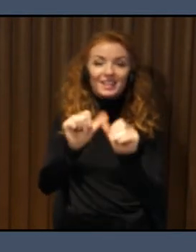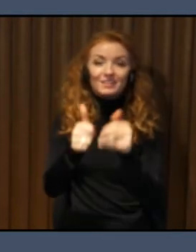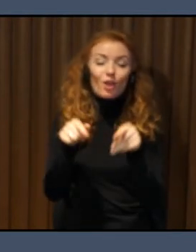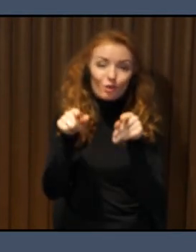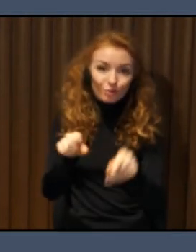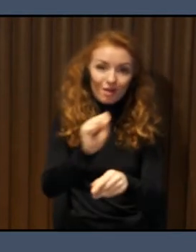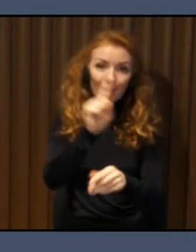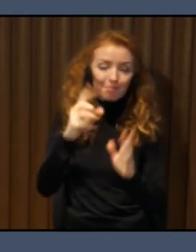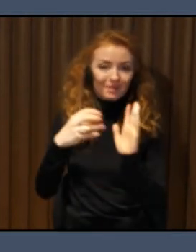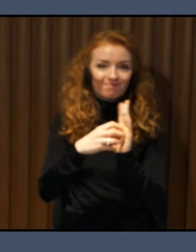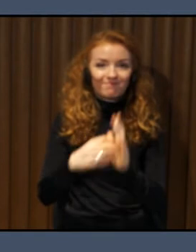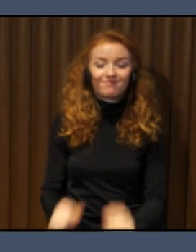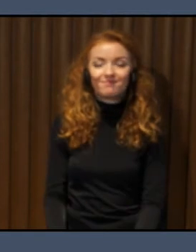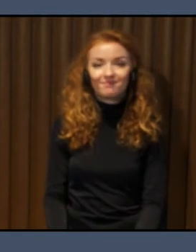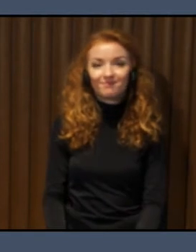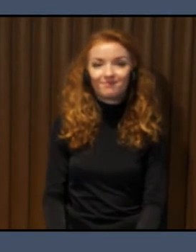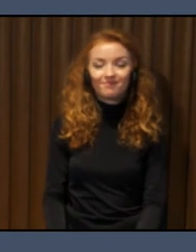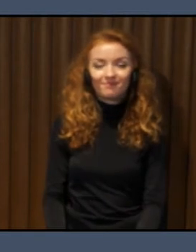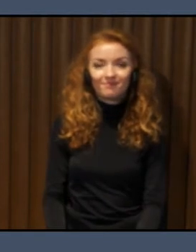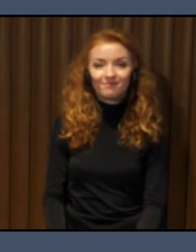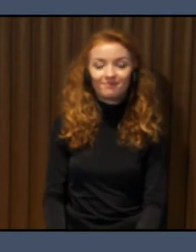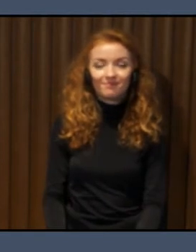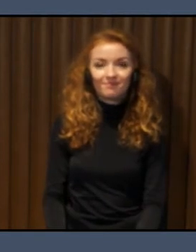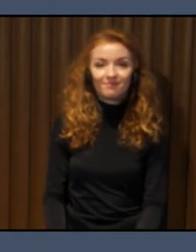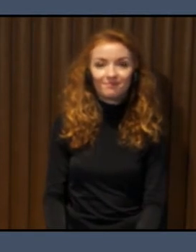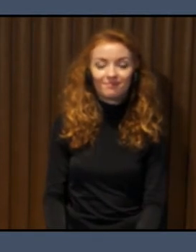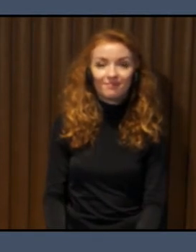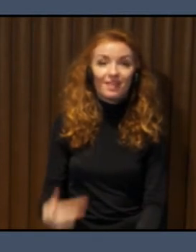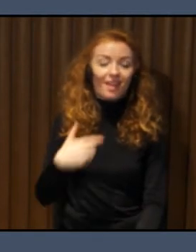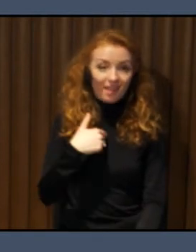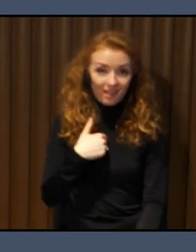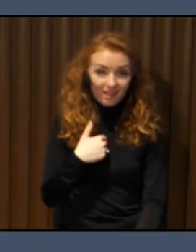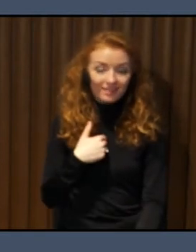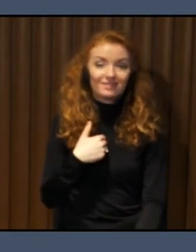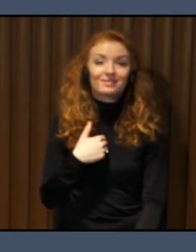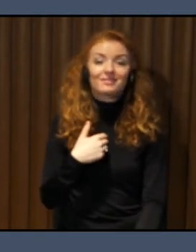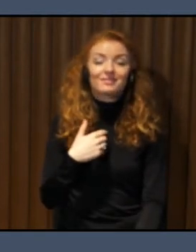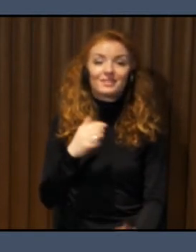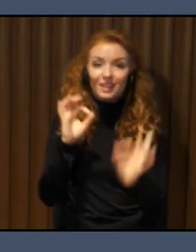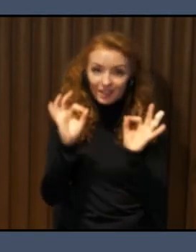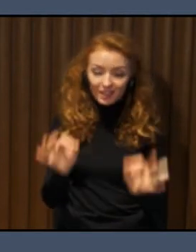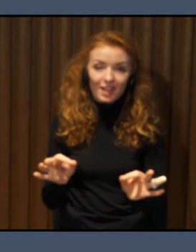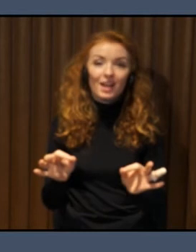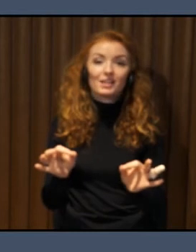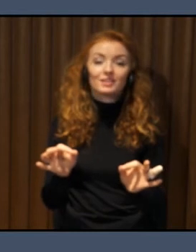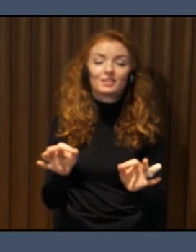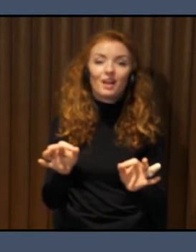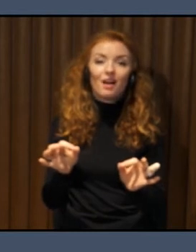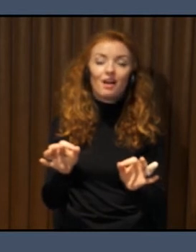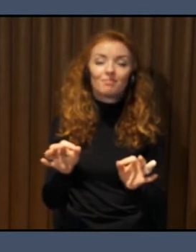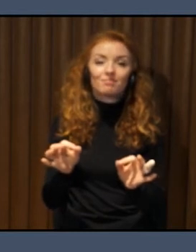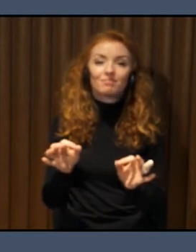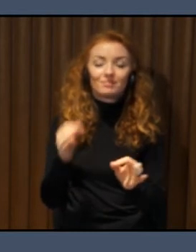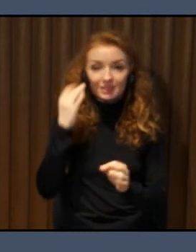And I'm really looking forward to working with A-check in Europe, in Latvia, and all over to